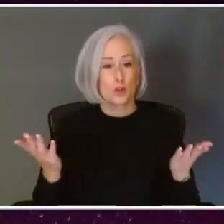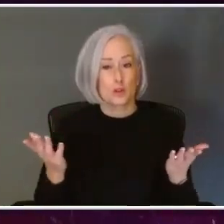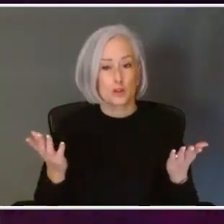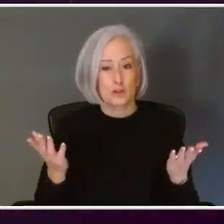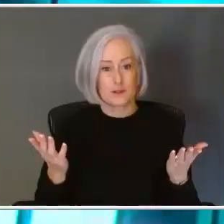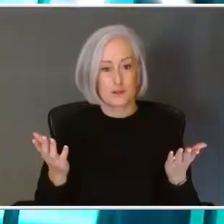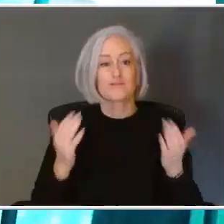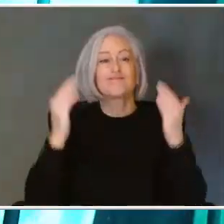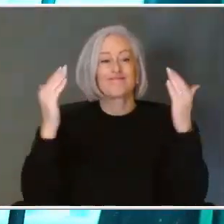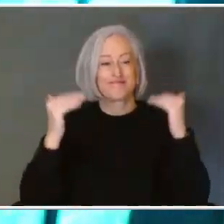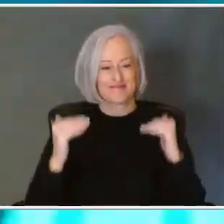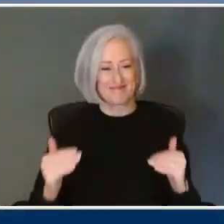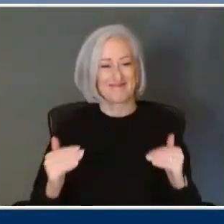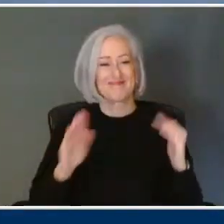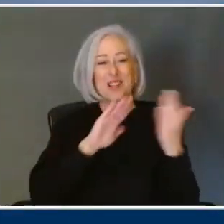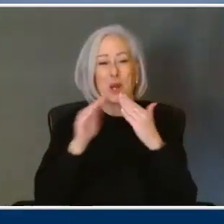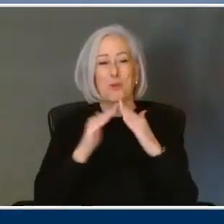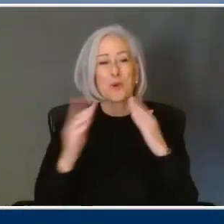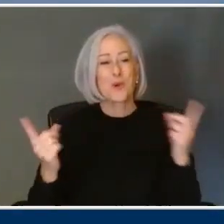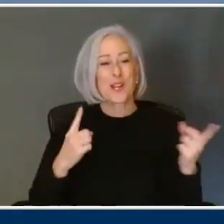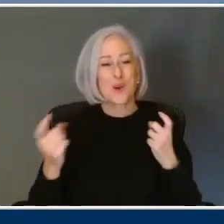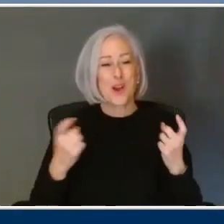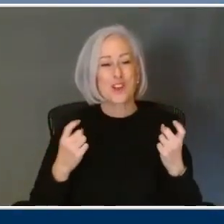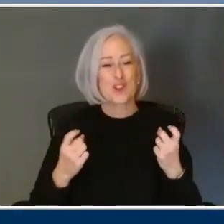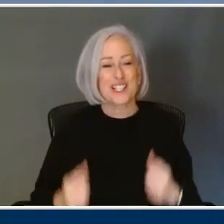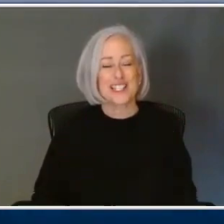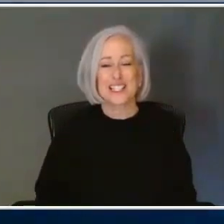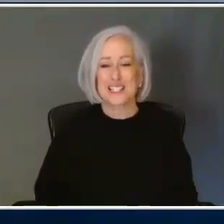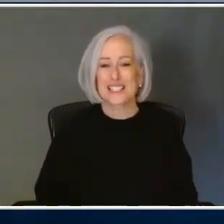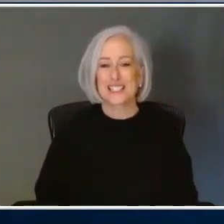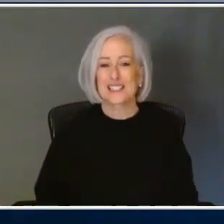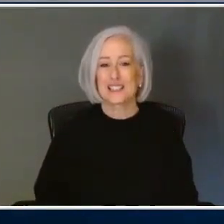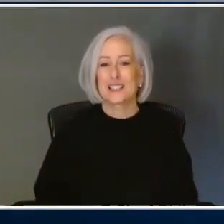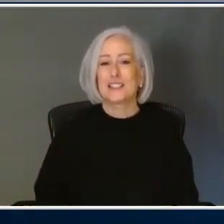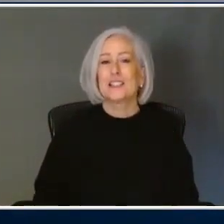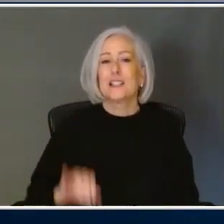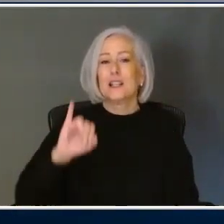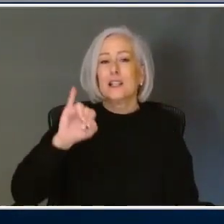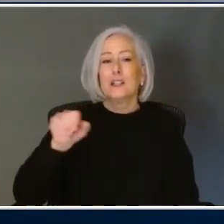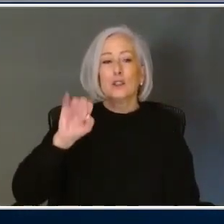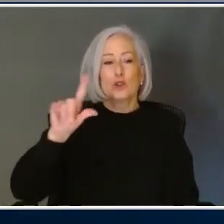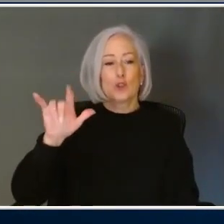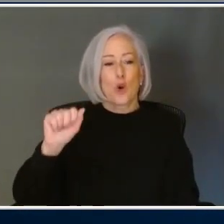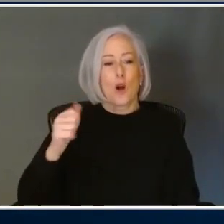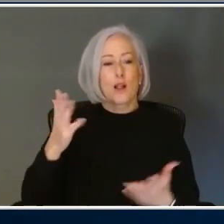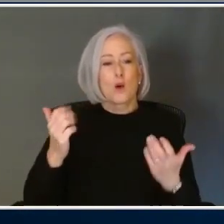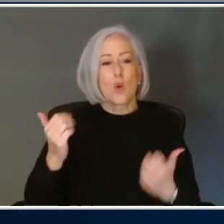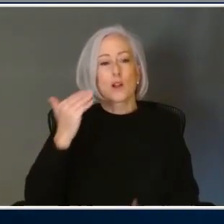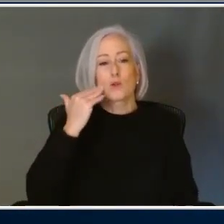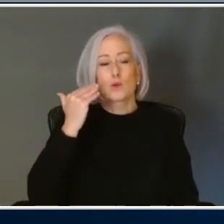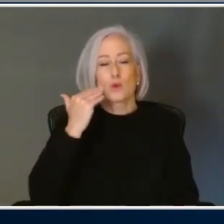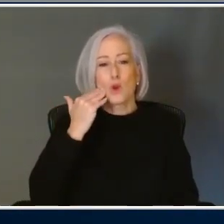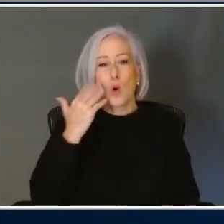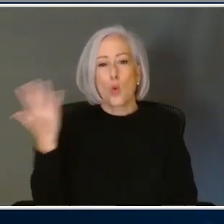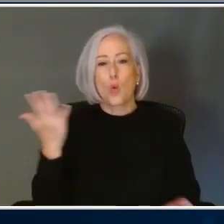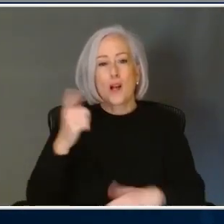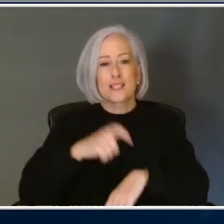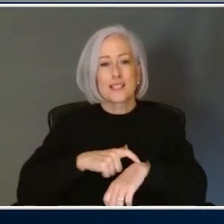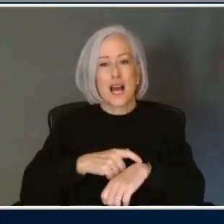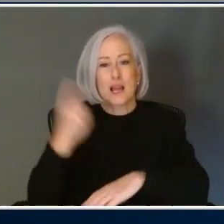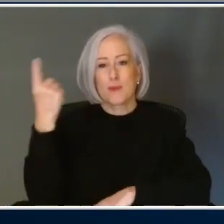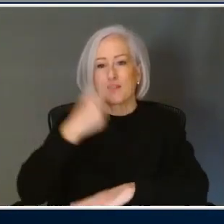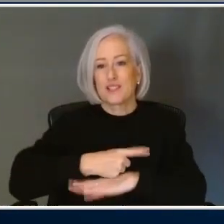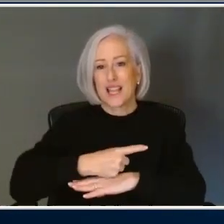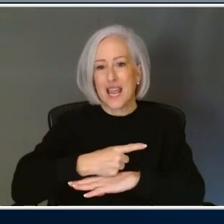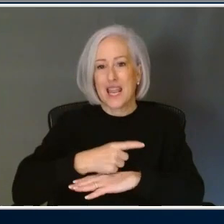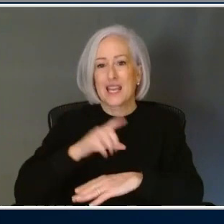get to some community questions. Joellen wants to know, and we kind of talked about it earlier on, but what time of day did Xavier